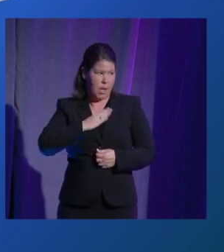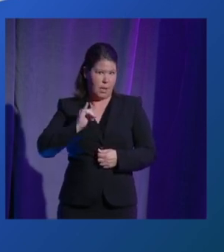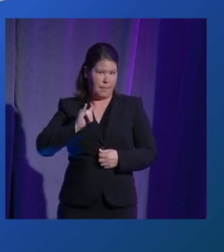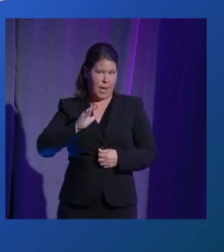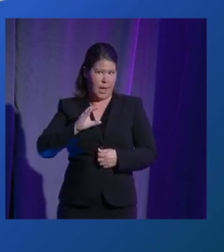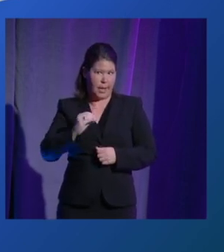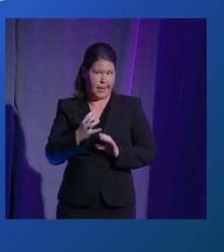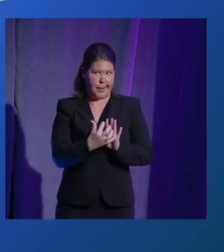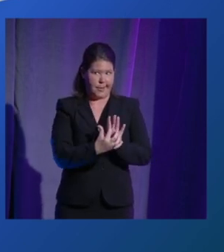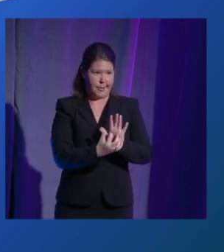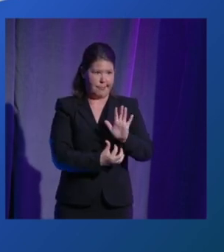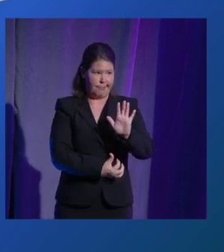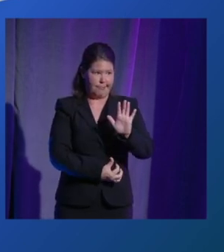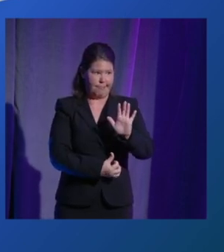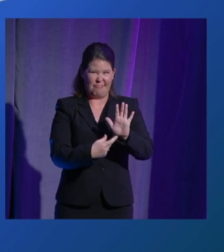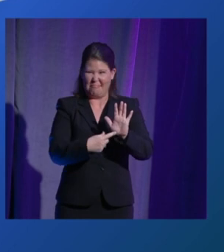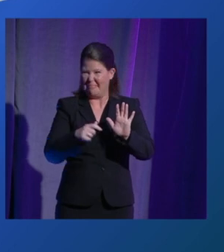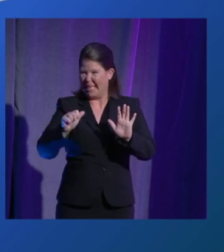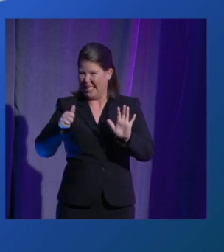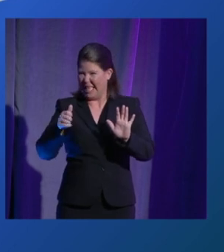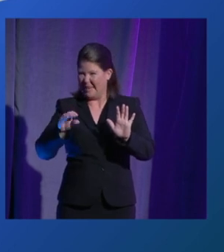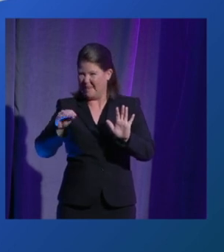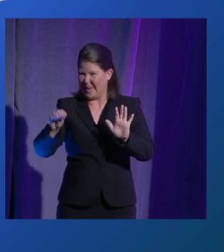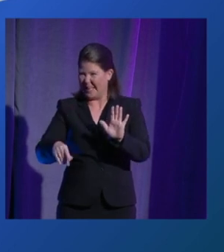obviously uh in the the 10%